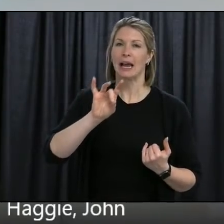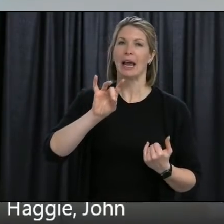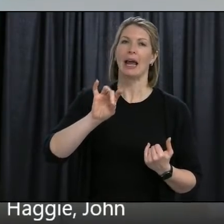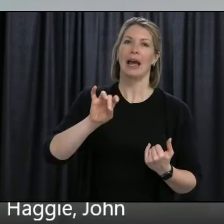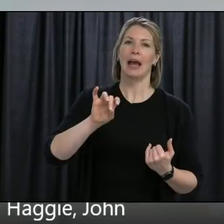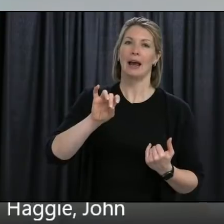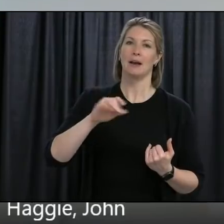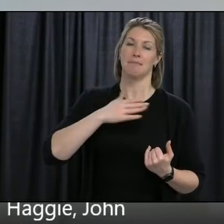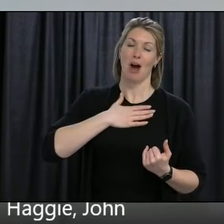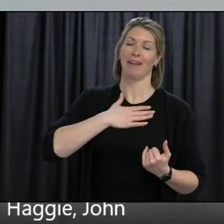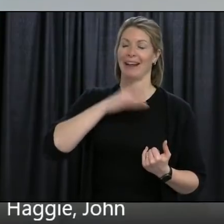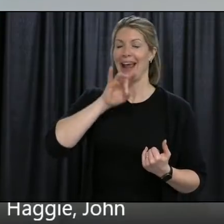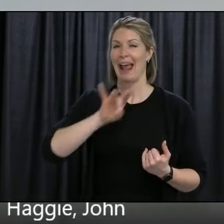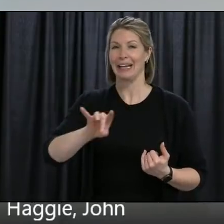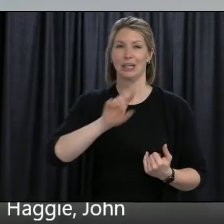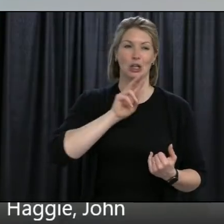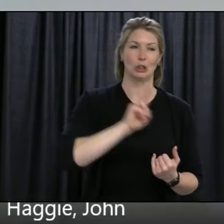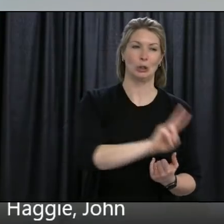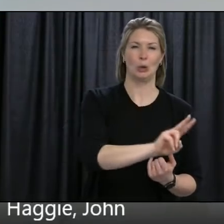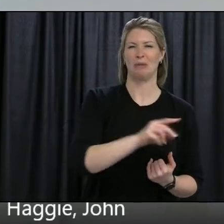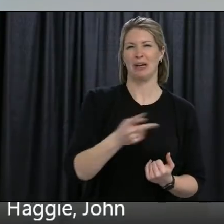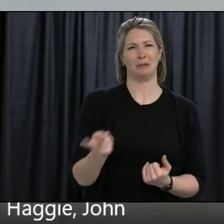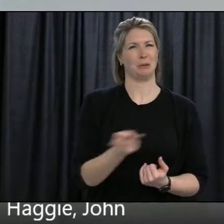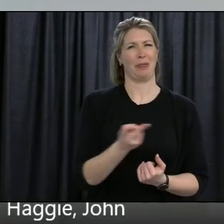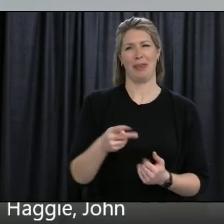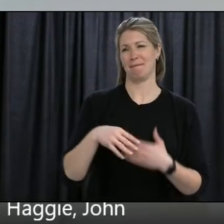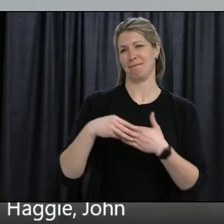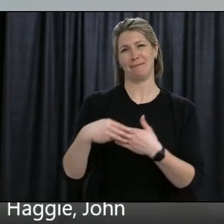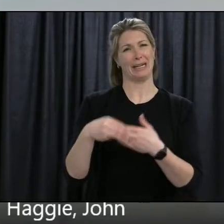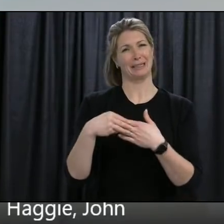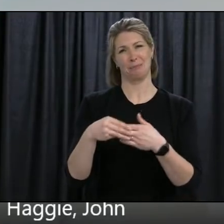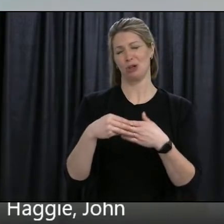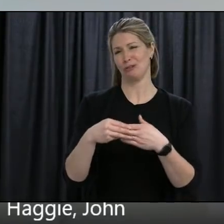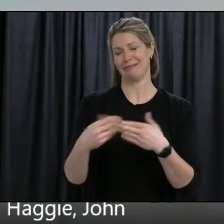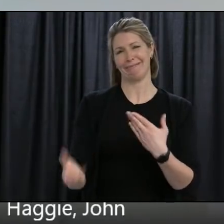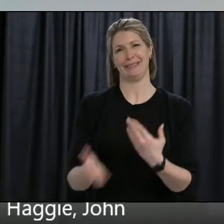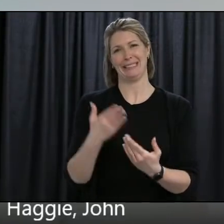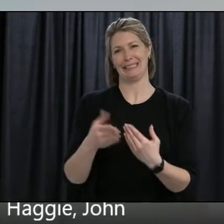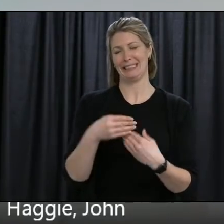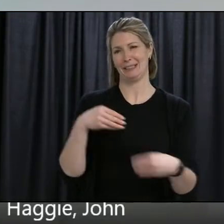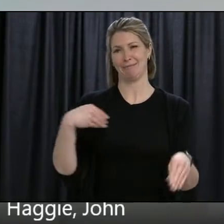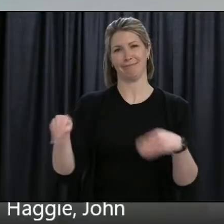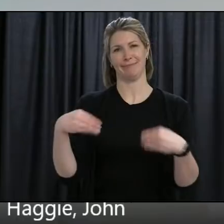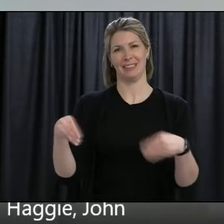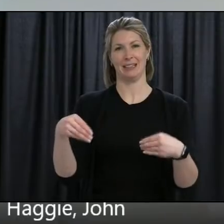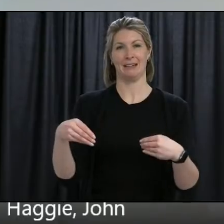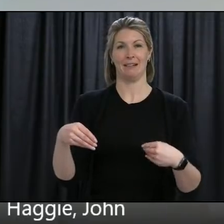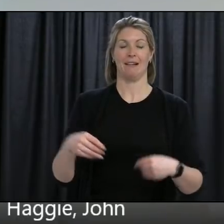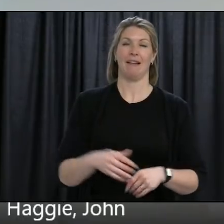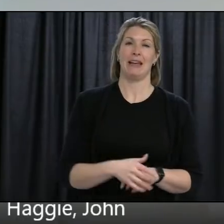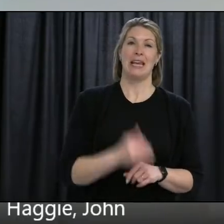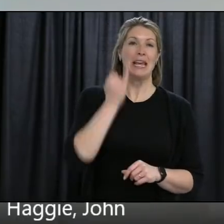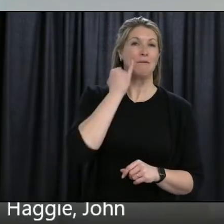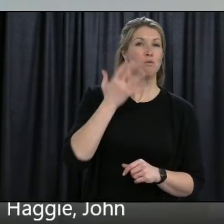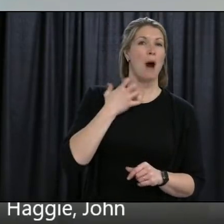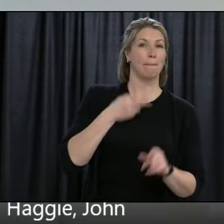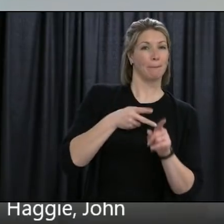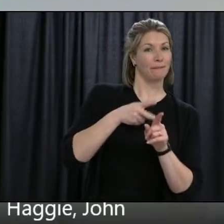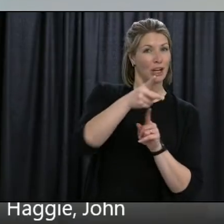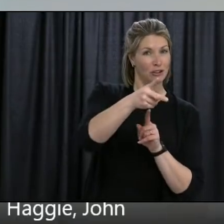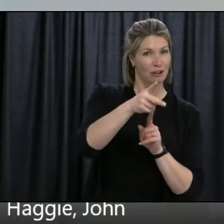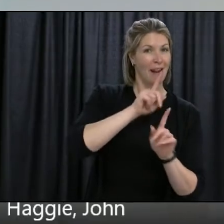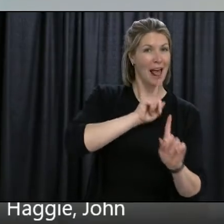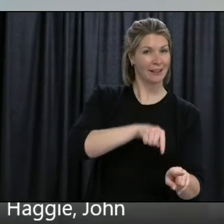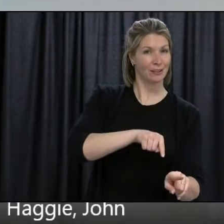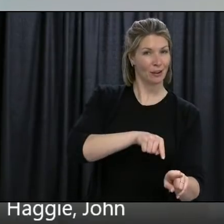2, they're very flexible. So if you want a more professional approach than a grandparent's answer, I would